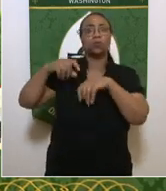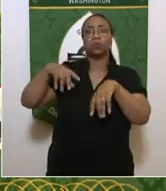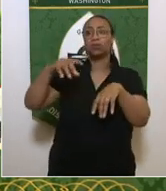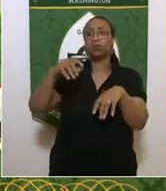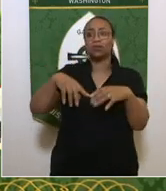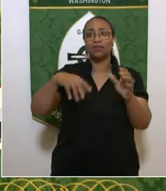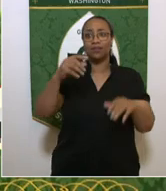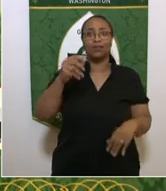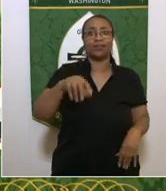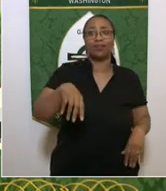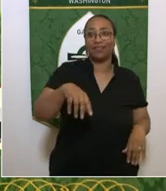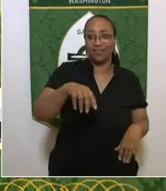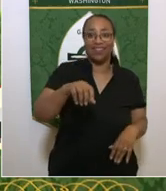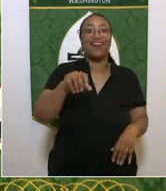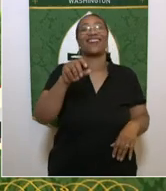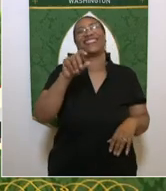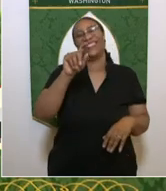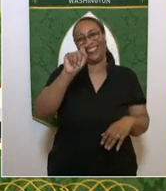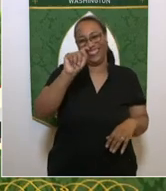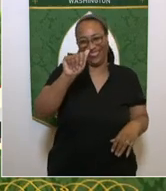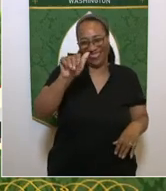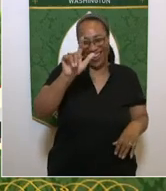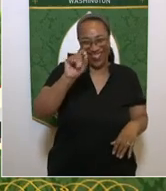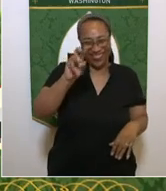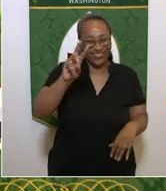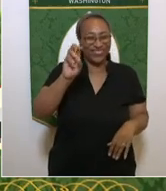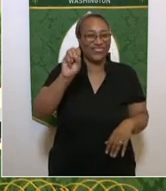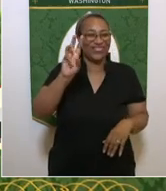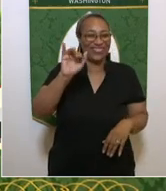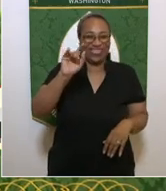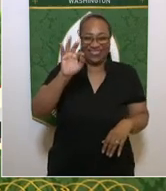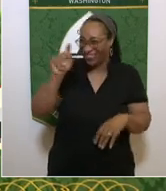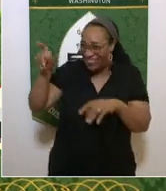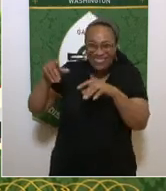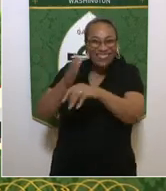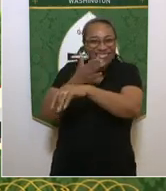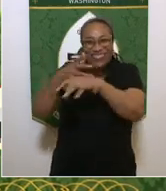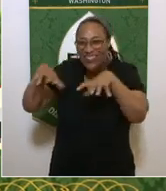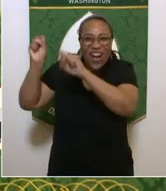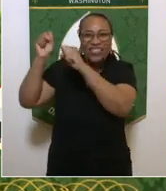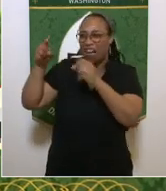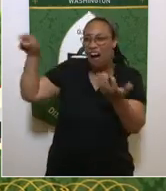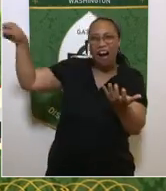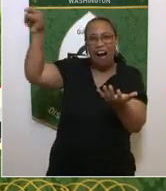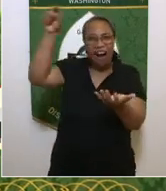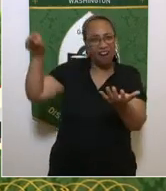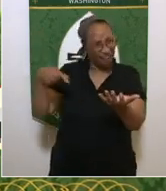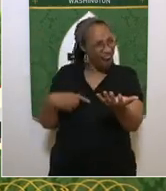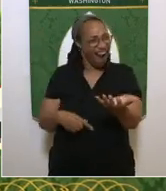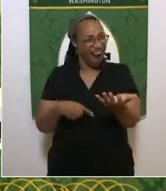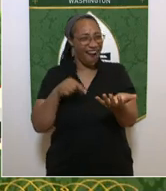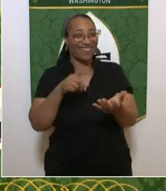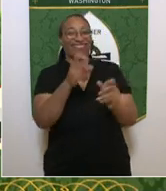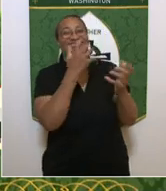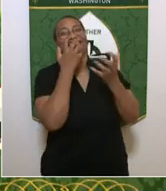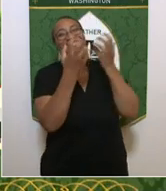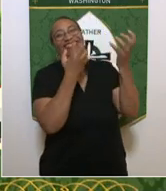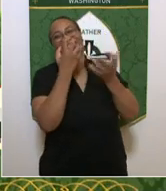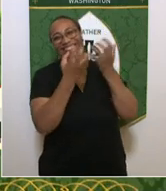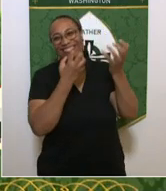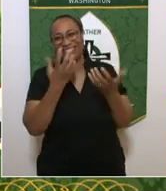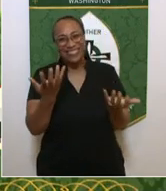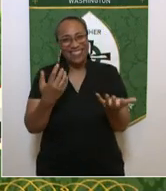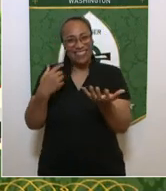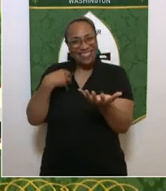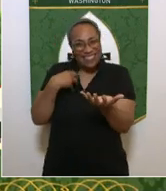stadium. Dude, we're world-class. We're the capital of the free world. And we